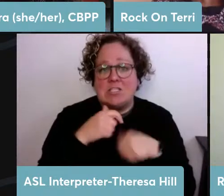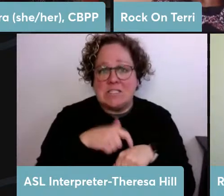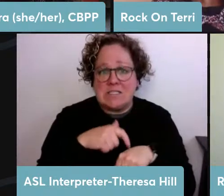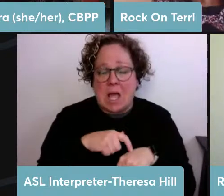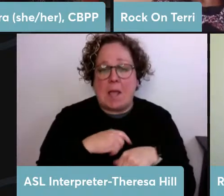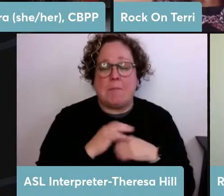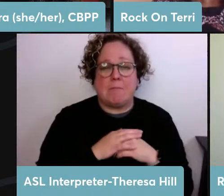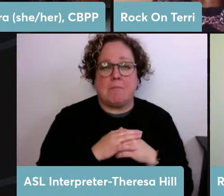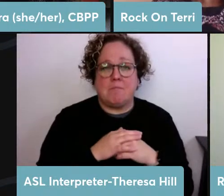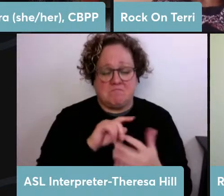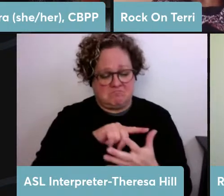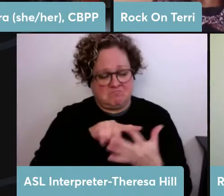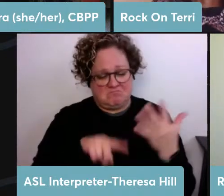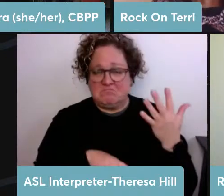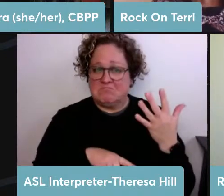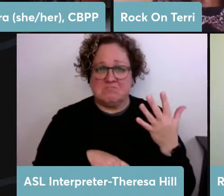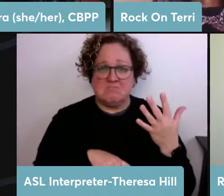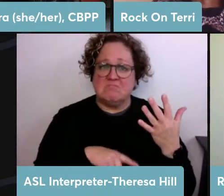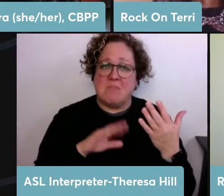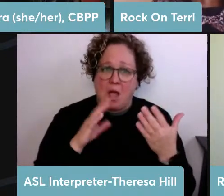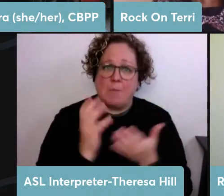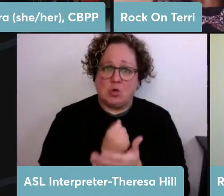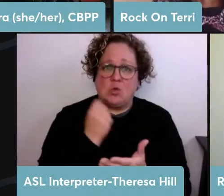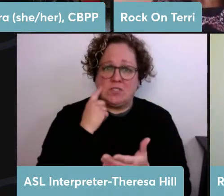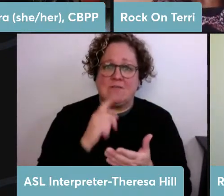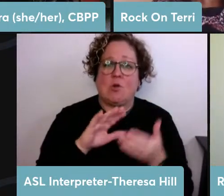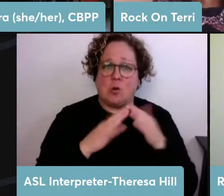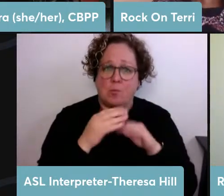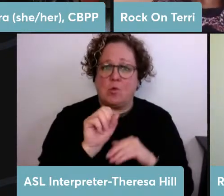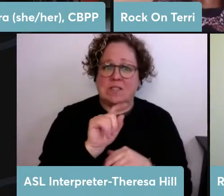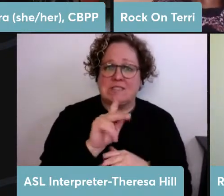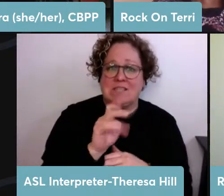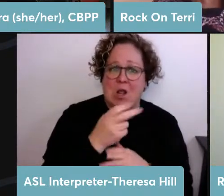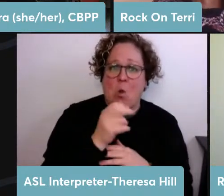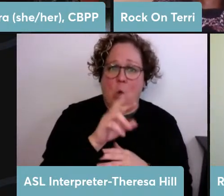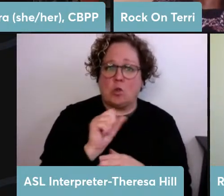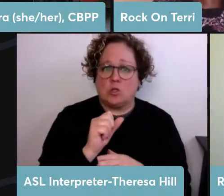opportunities for community stakeholders to advocate for changes.